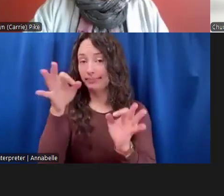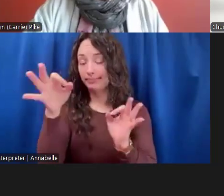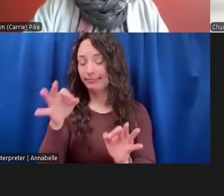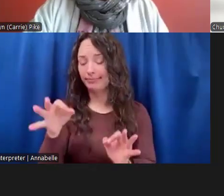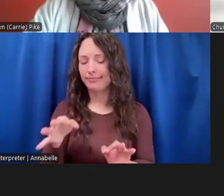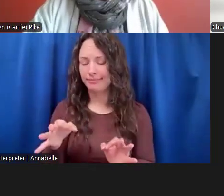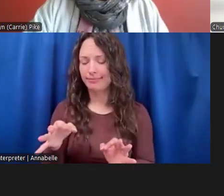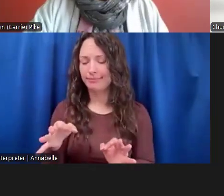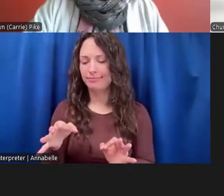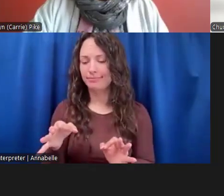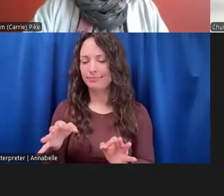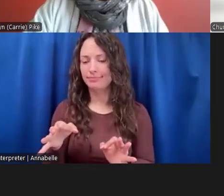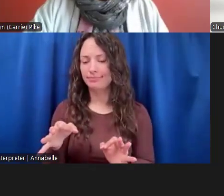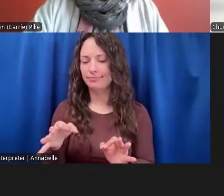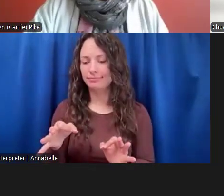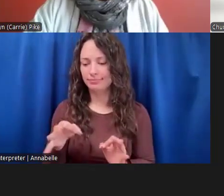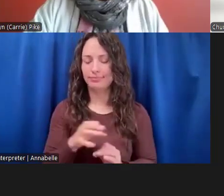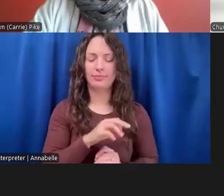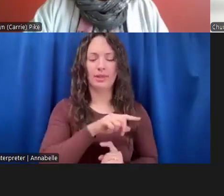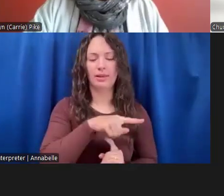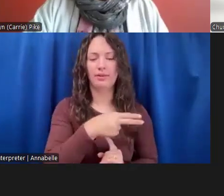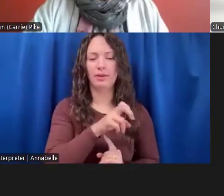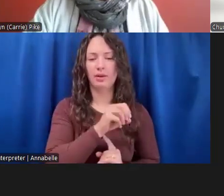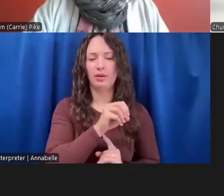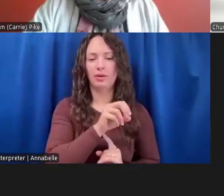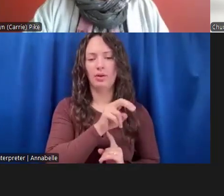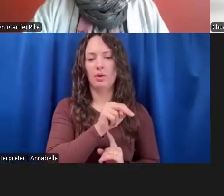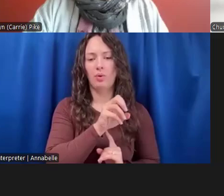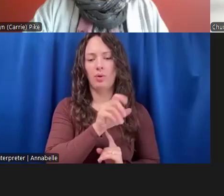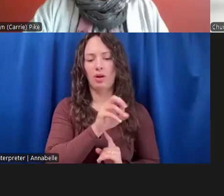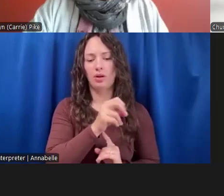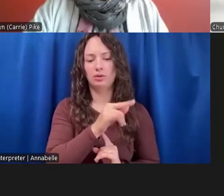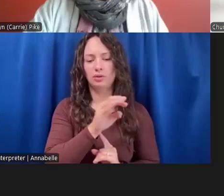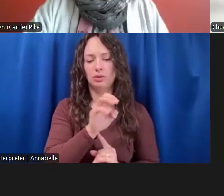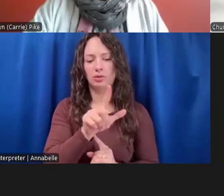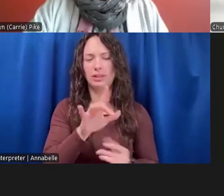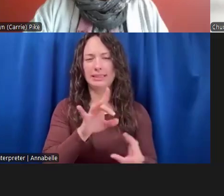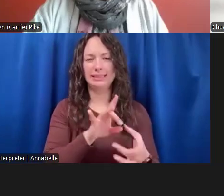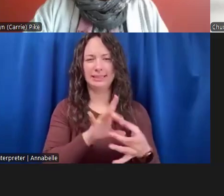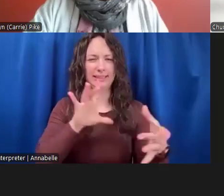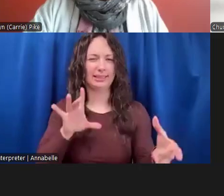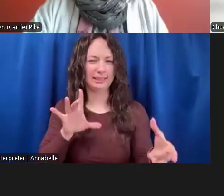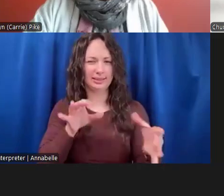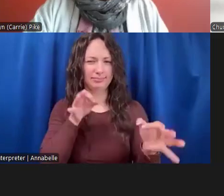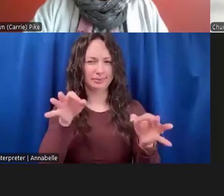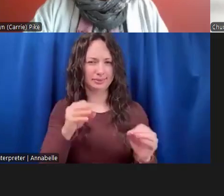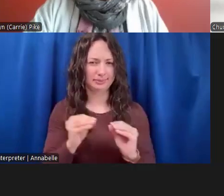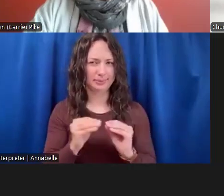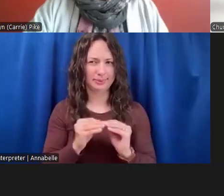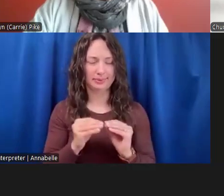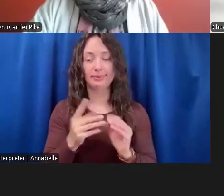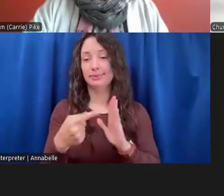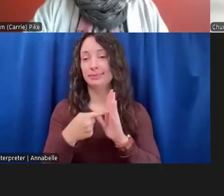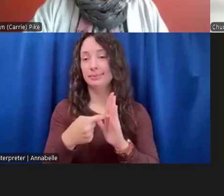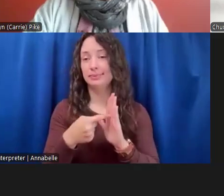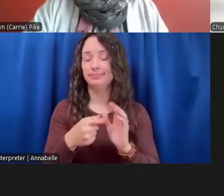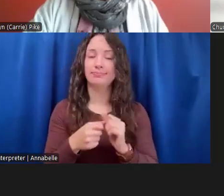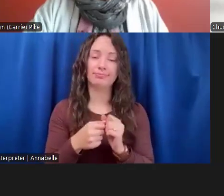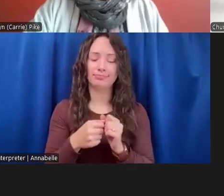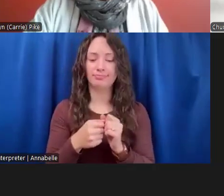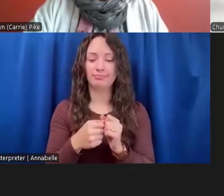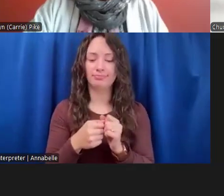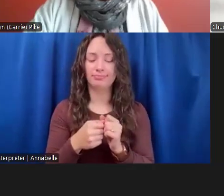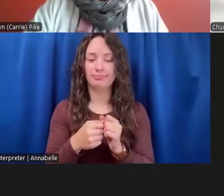phenological disconnects, how that if we're out there doing